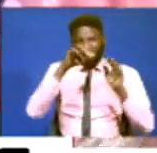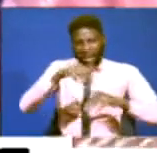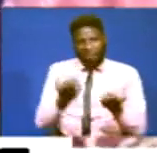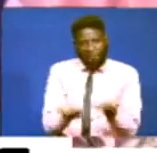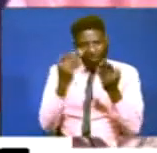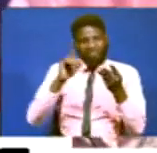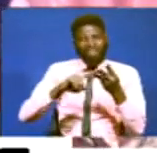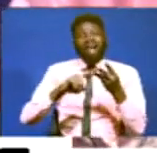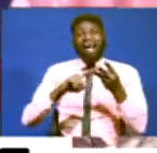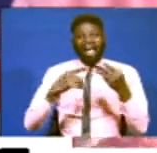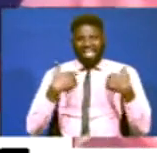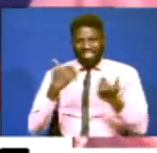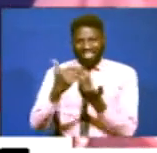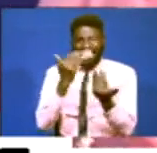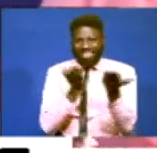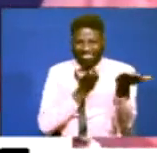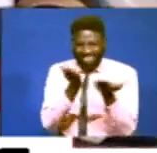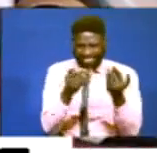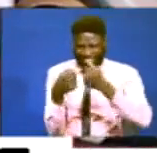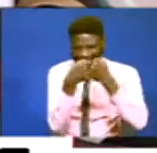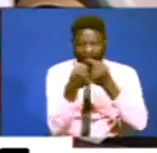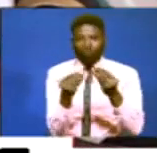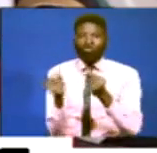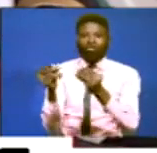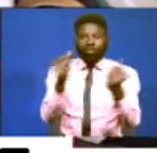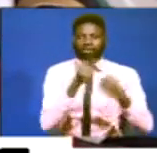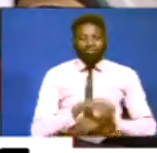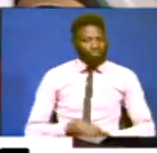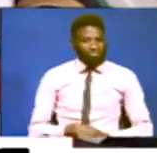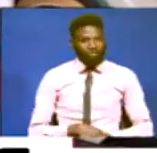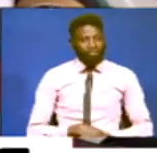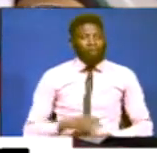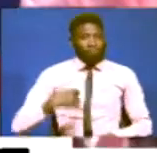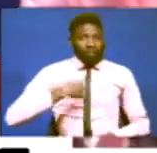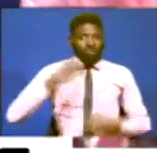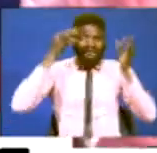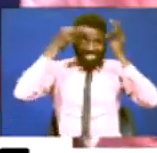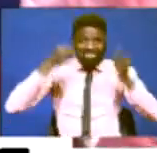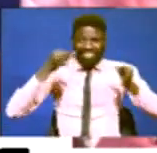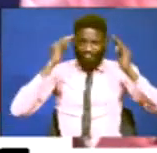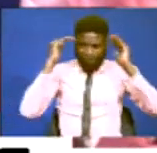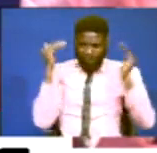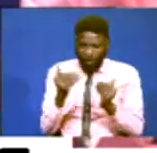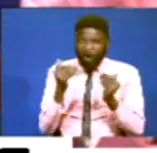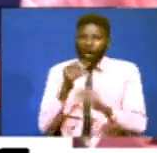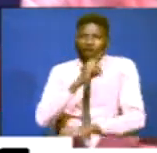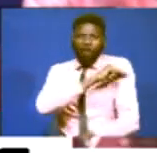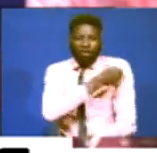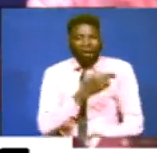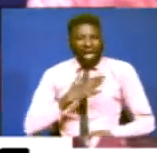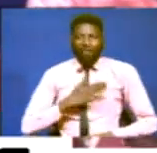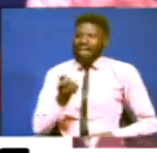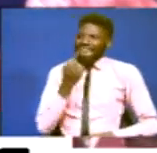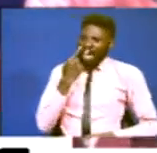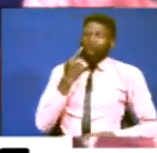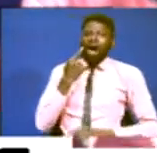taken a decision, we focus kwa kuleta madawa in our hospitals. Now from next financial year, starting